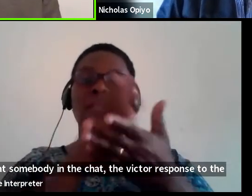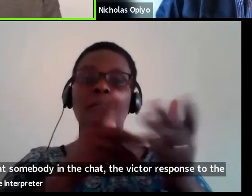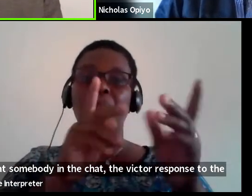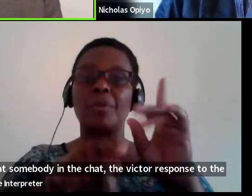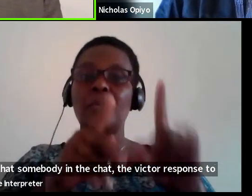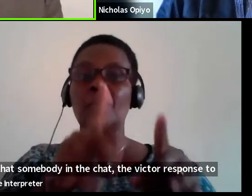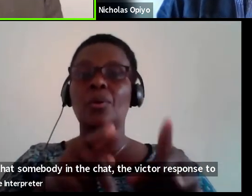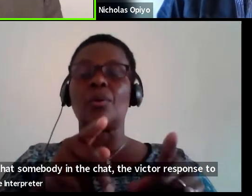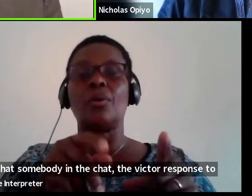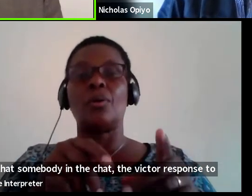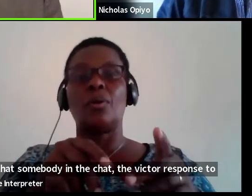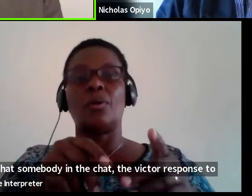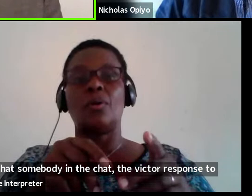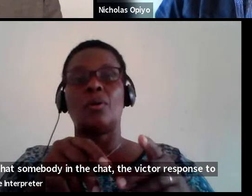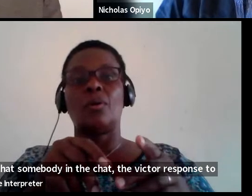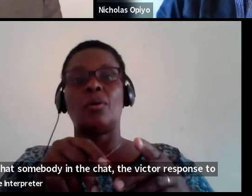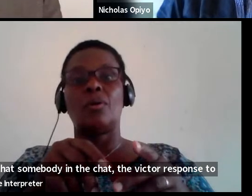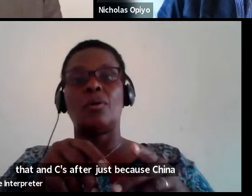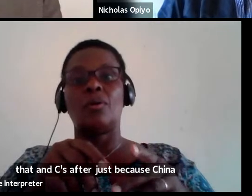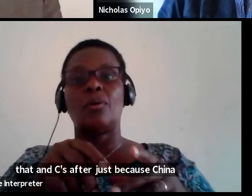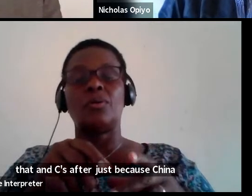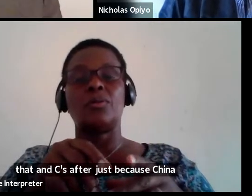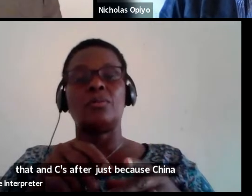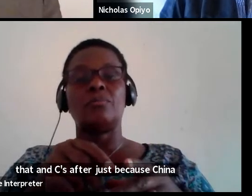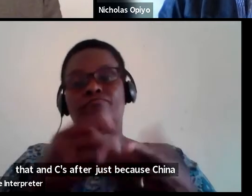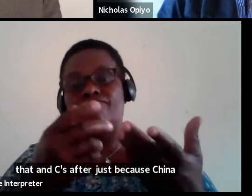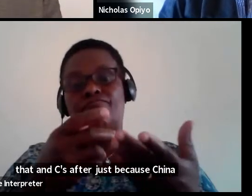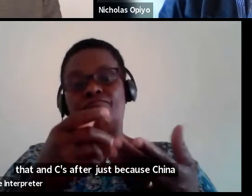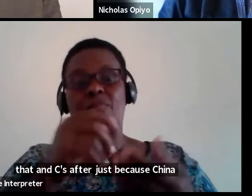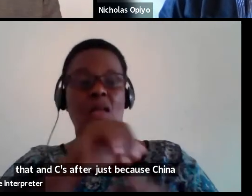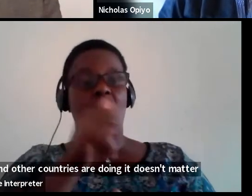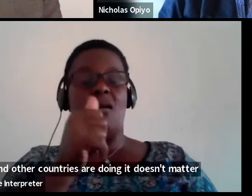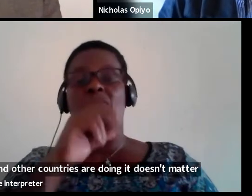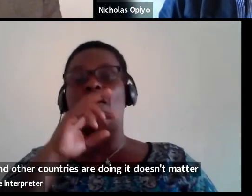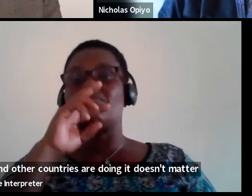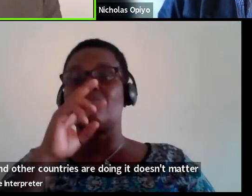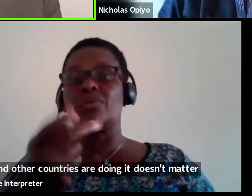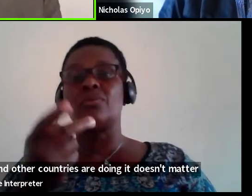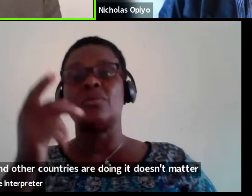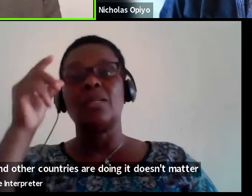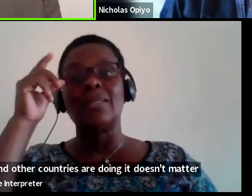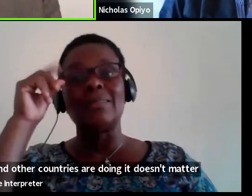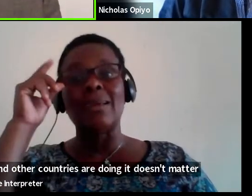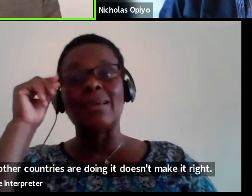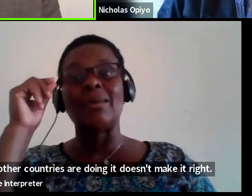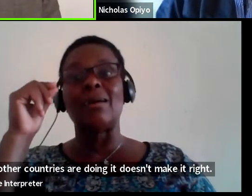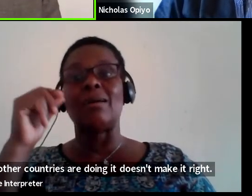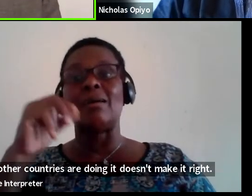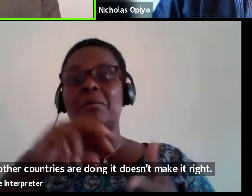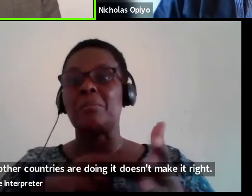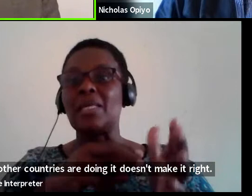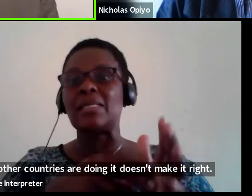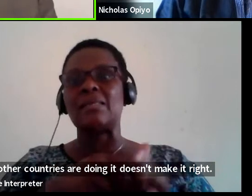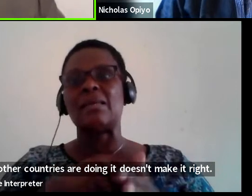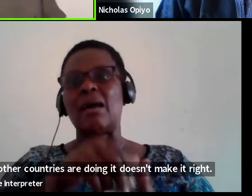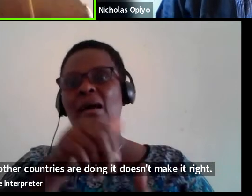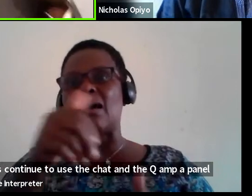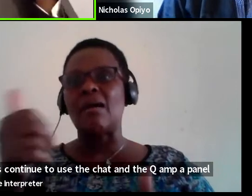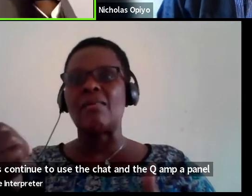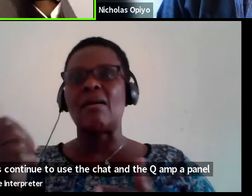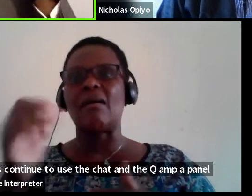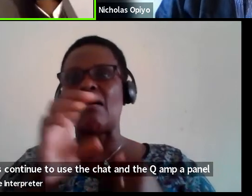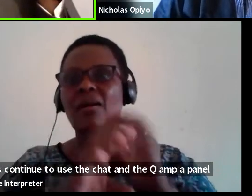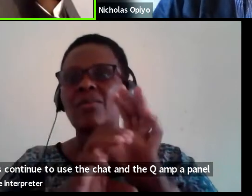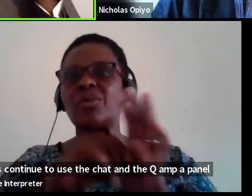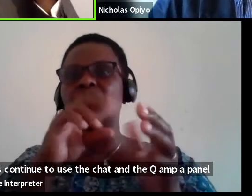because China and other countries are doing it doesn't make it right. Let's continue to use the chat and the Q&A. Panelists, please respond